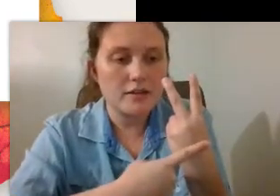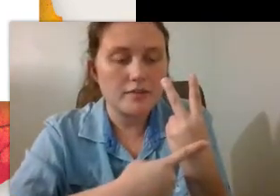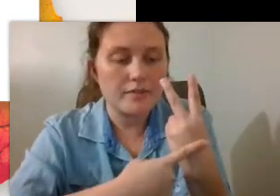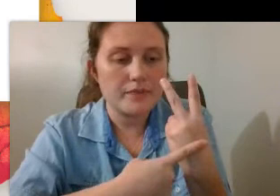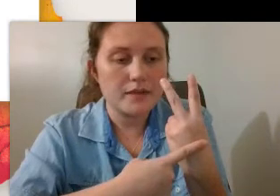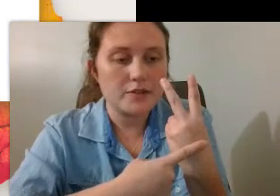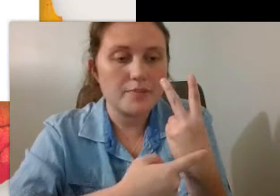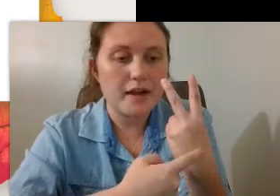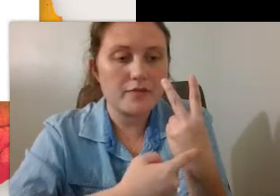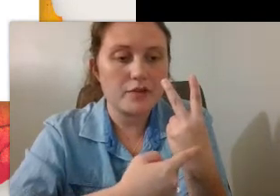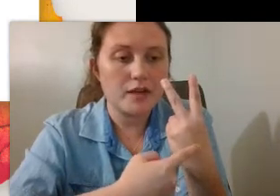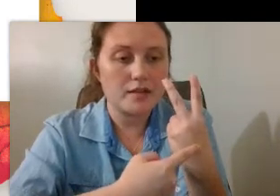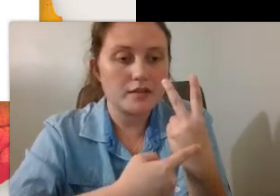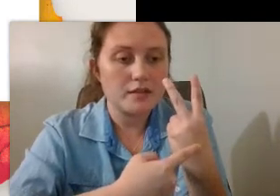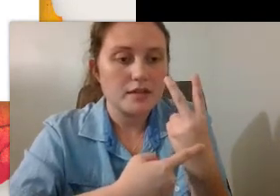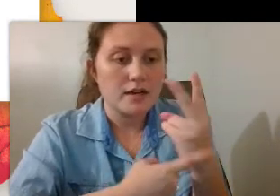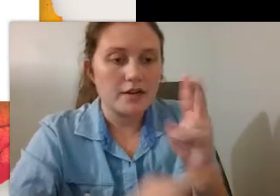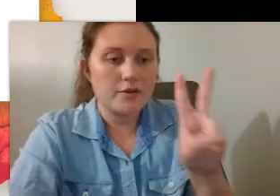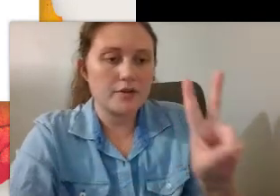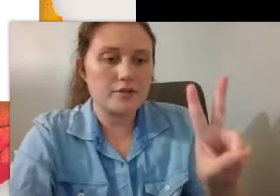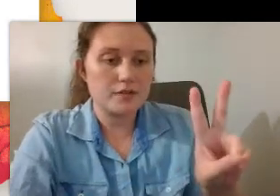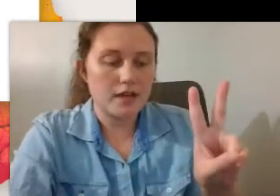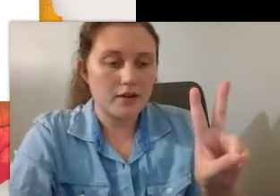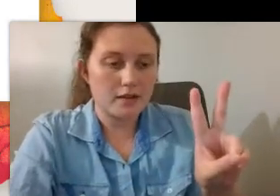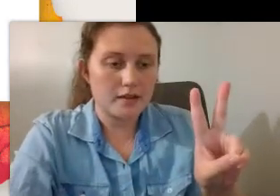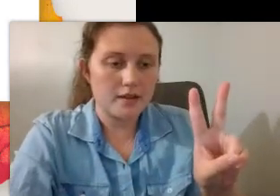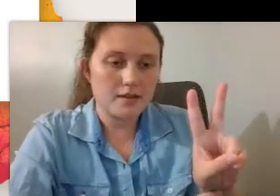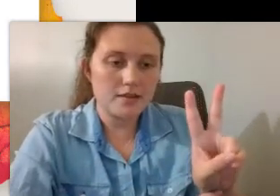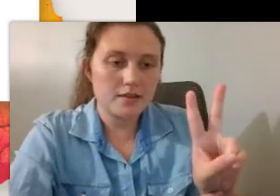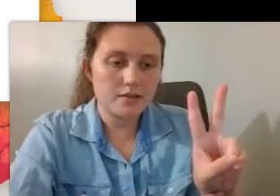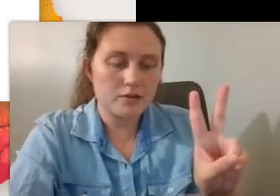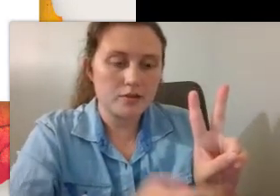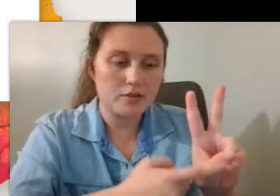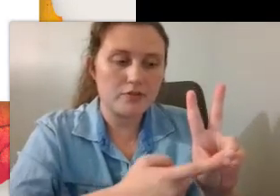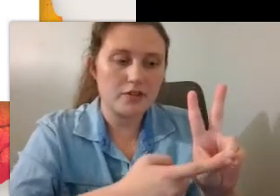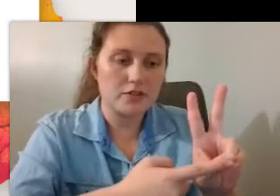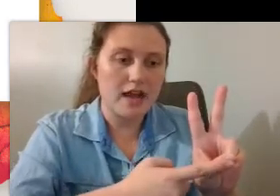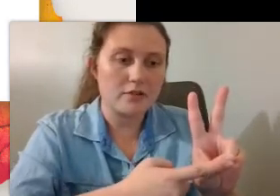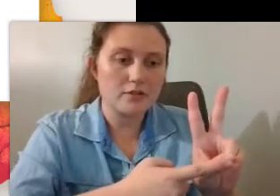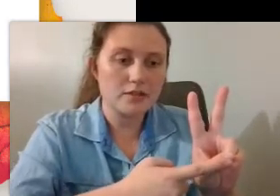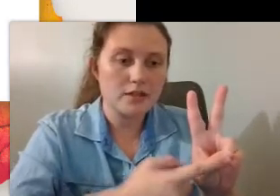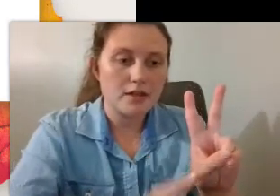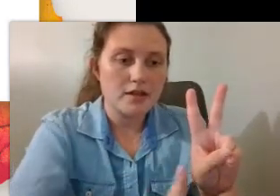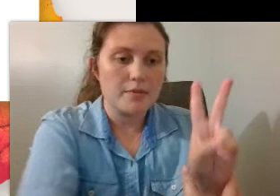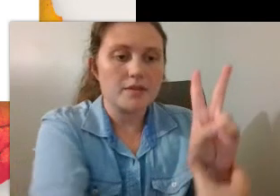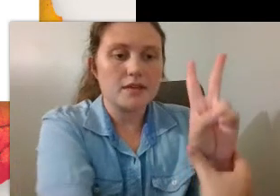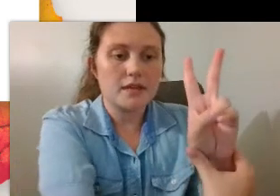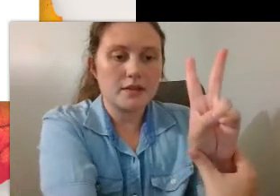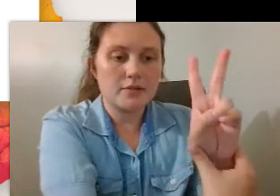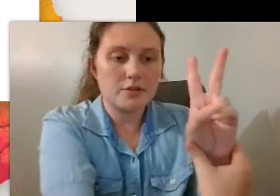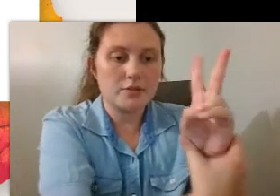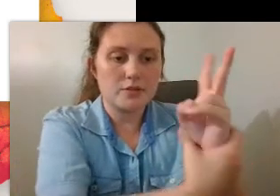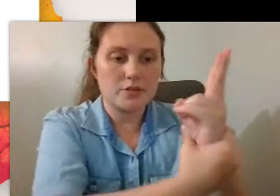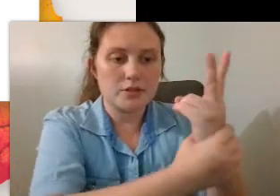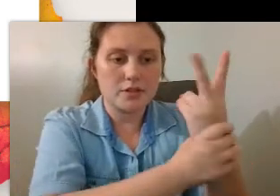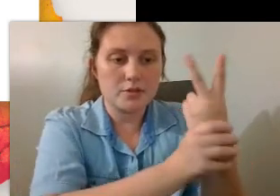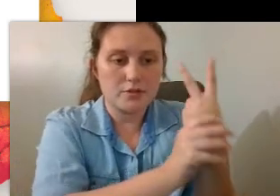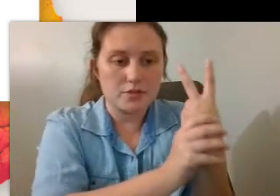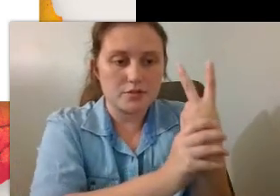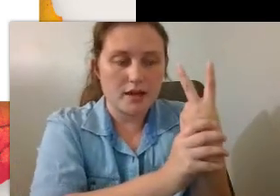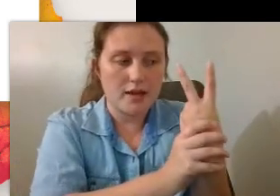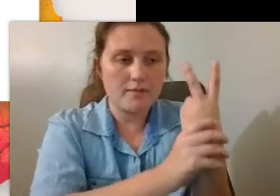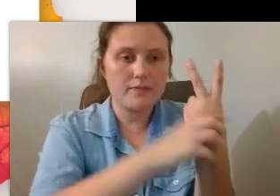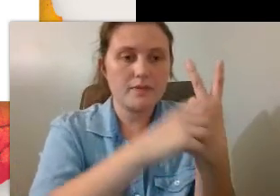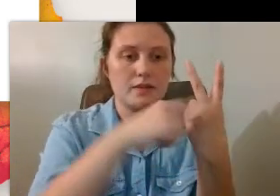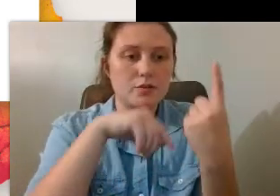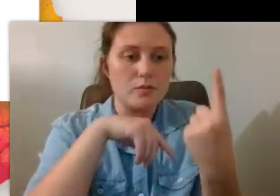outside is the back of your hand. I know we're used to counting like this, holding your fingers out, but in sign language, you want to turn it towards